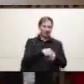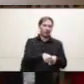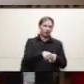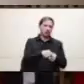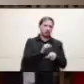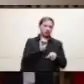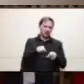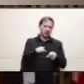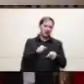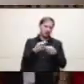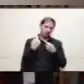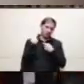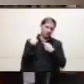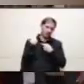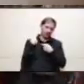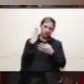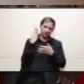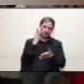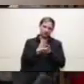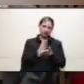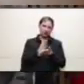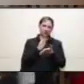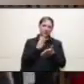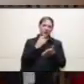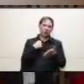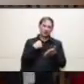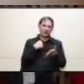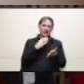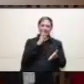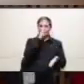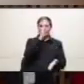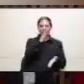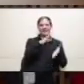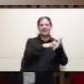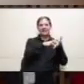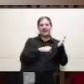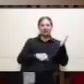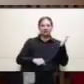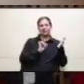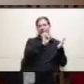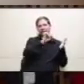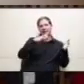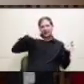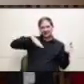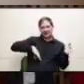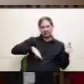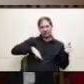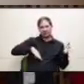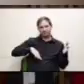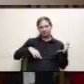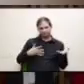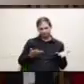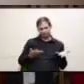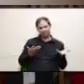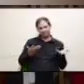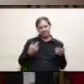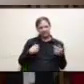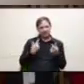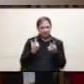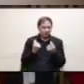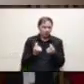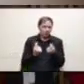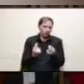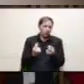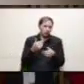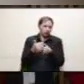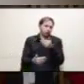their responsibility by making sure that we make a direct deduction from their salaries from the municipality. So those are the steps that we